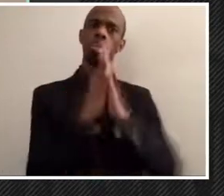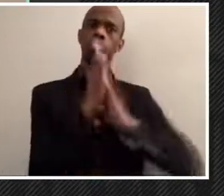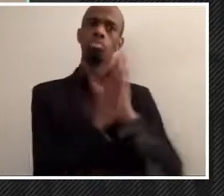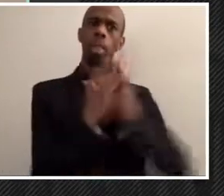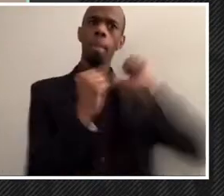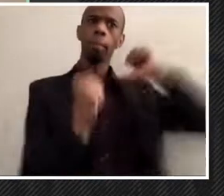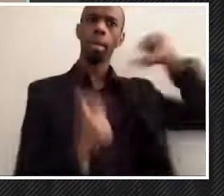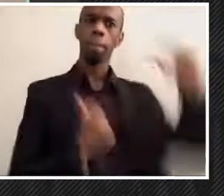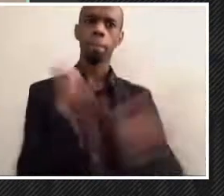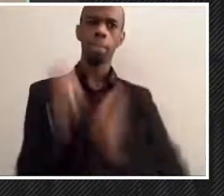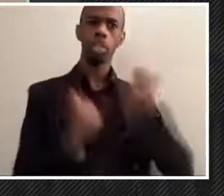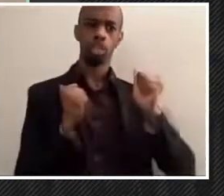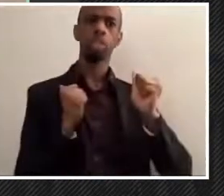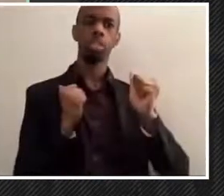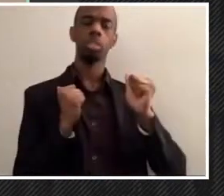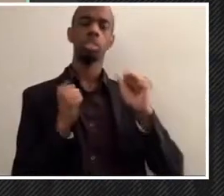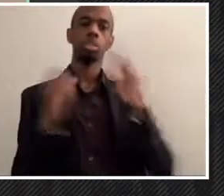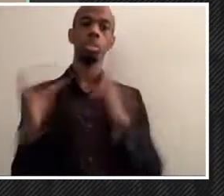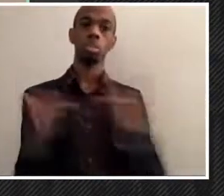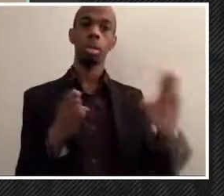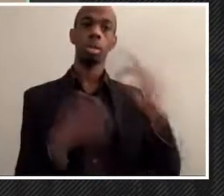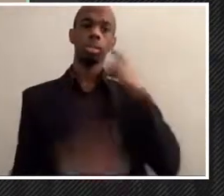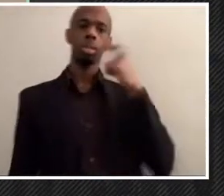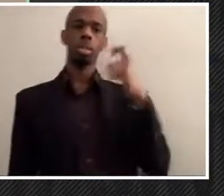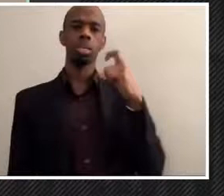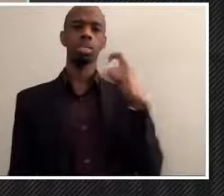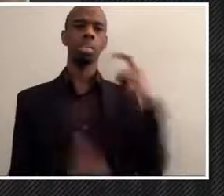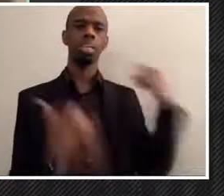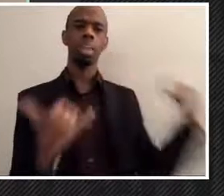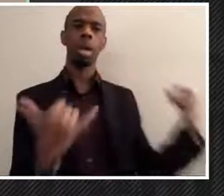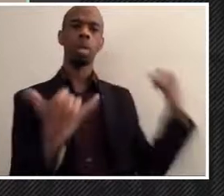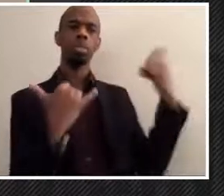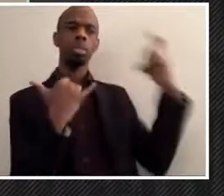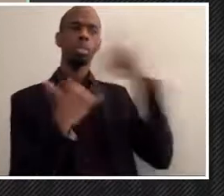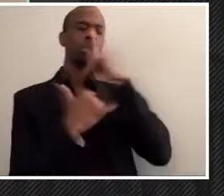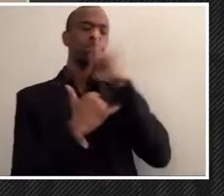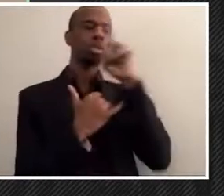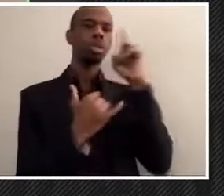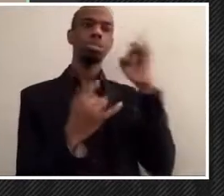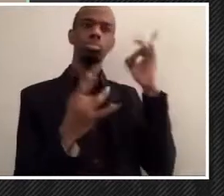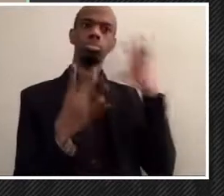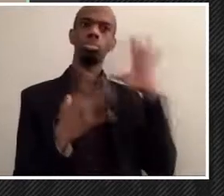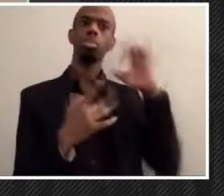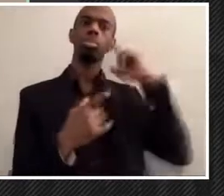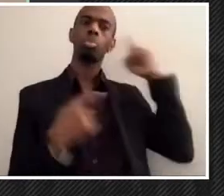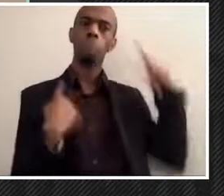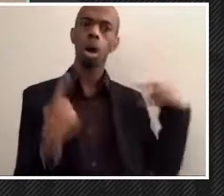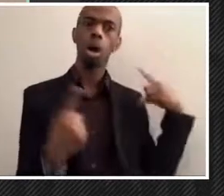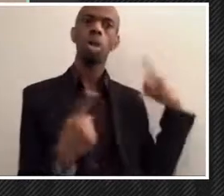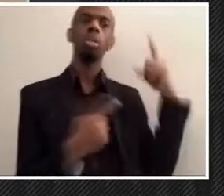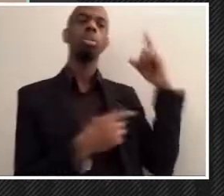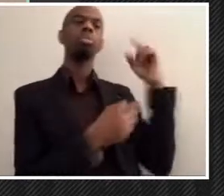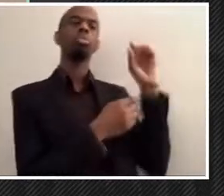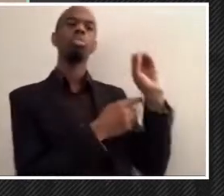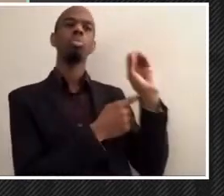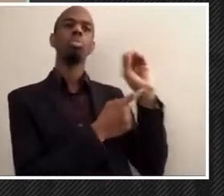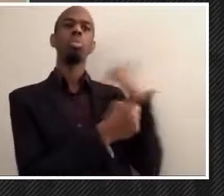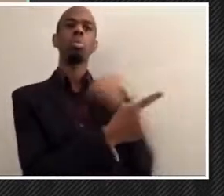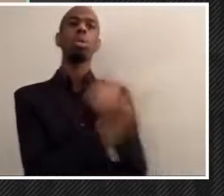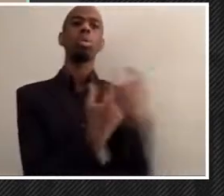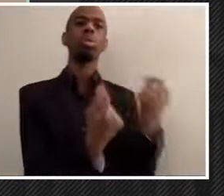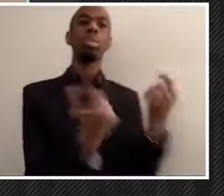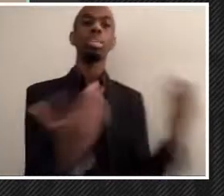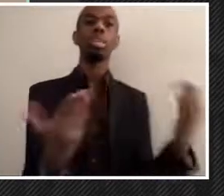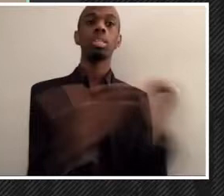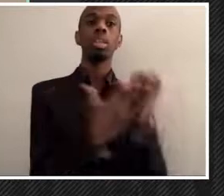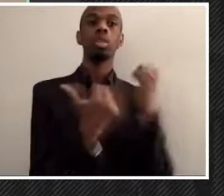are so robustly absurd that they're askew from what should be acceptable. So we're doing things like trying to change New York State's